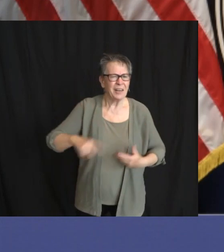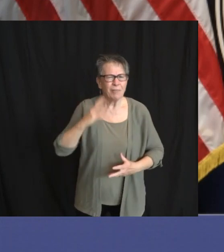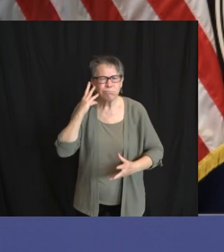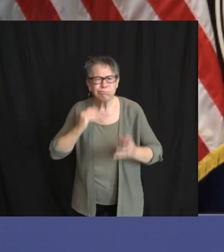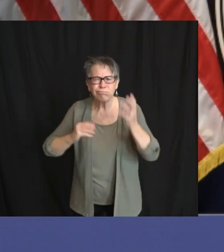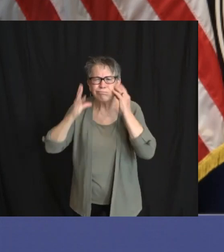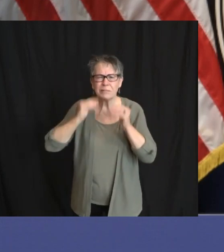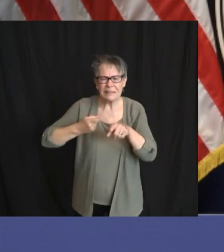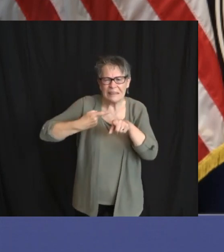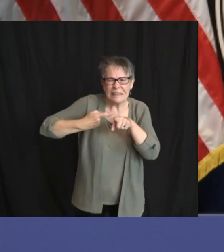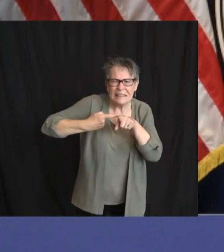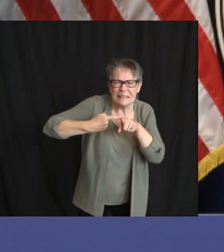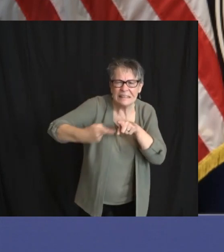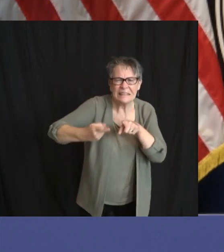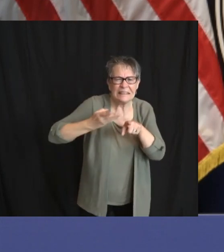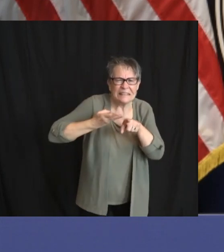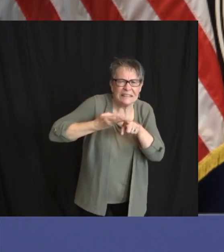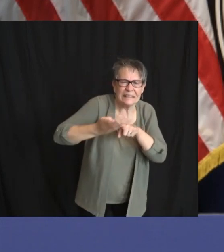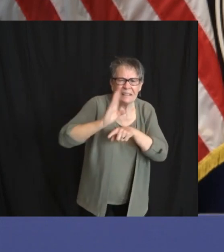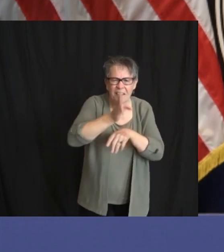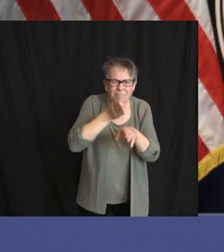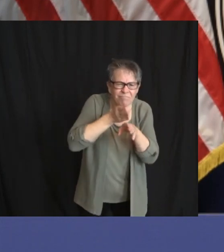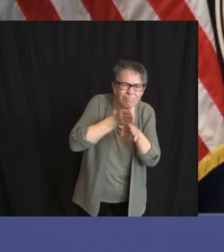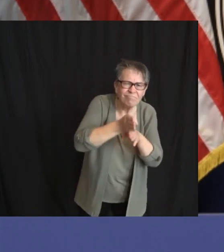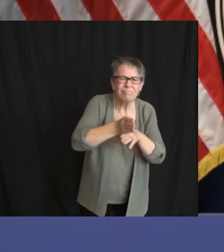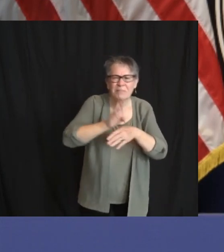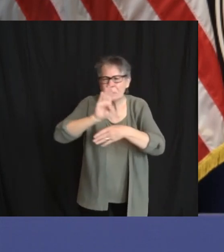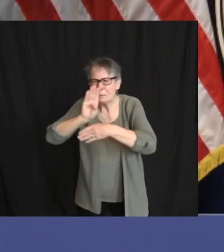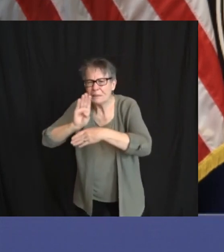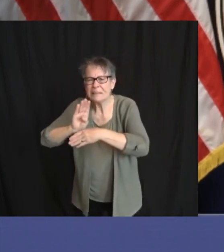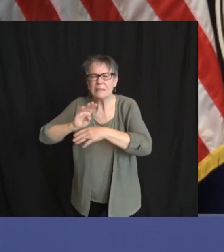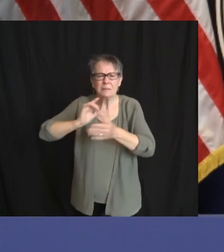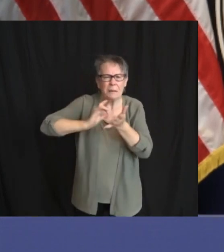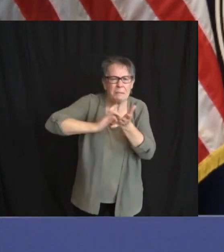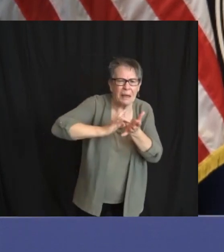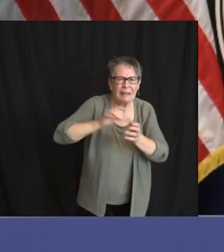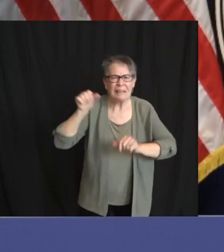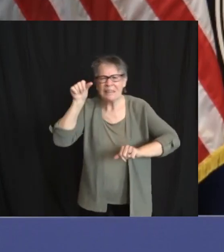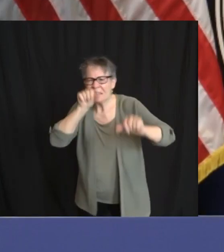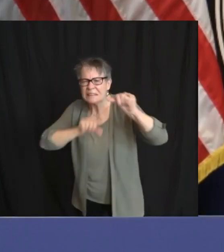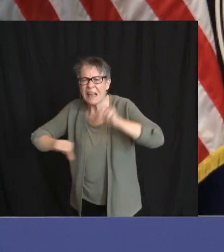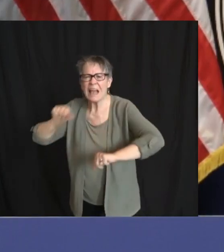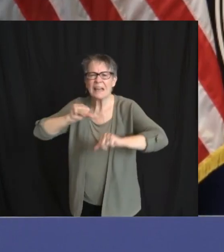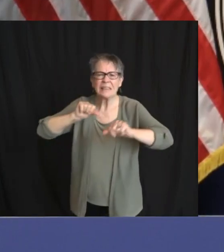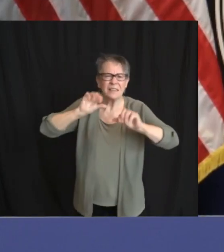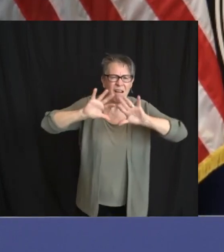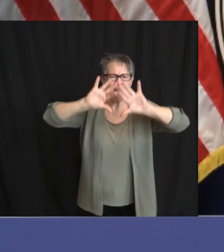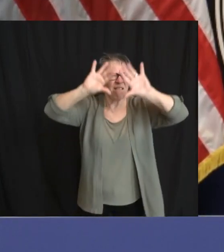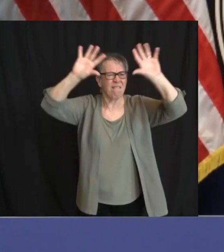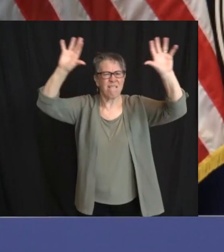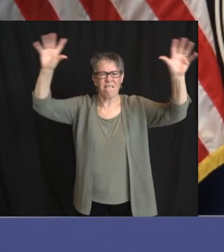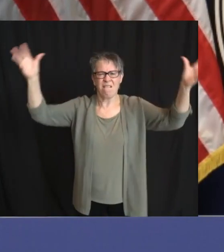I would just say each of the members of this commission brings something very specific and very,